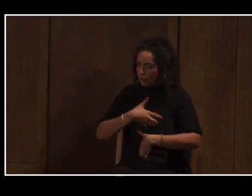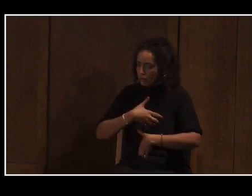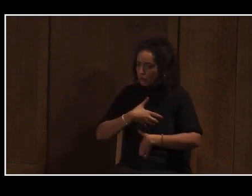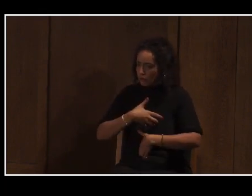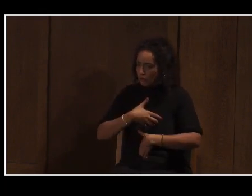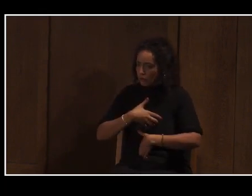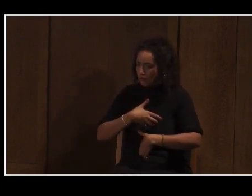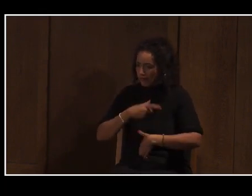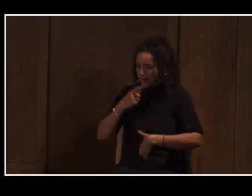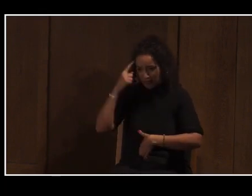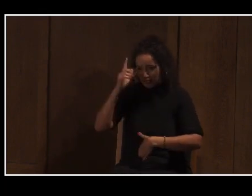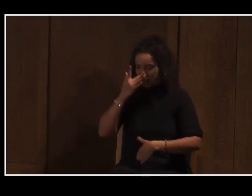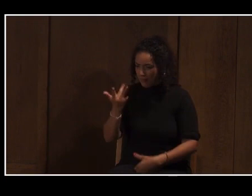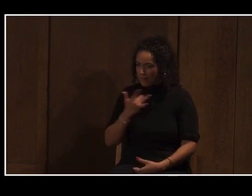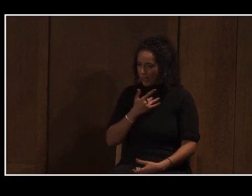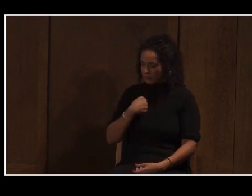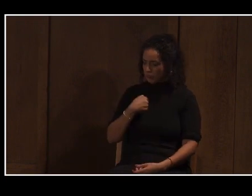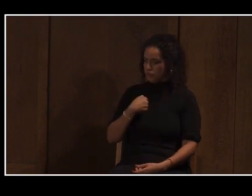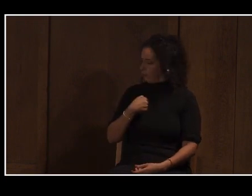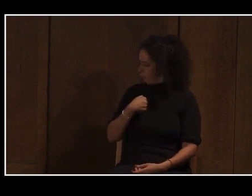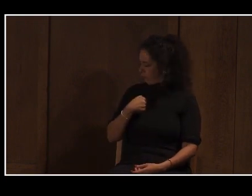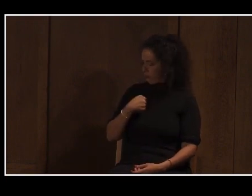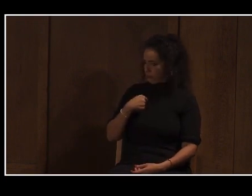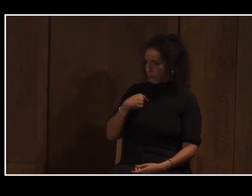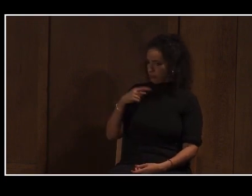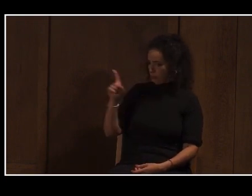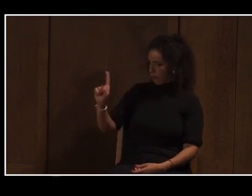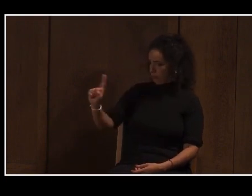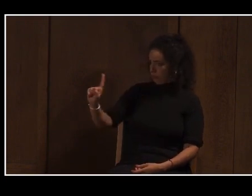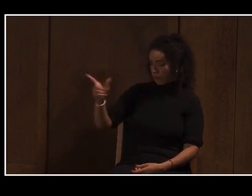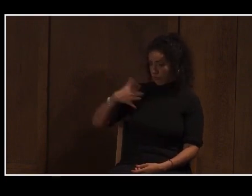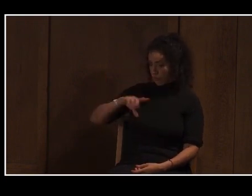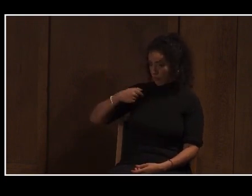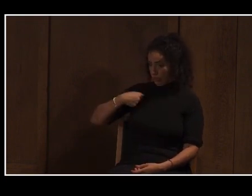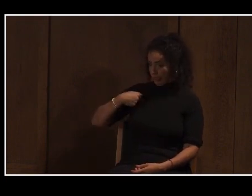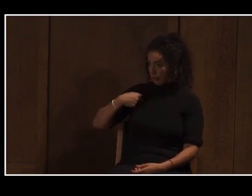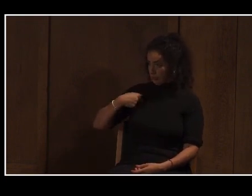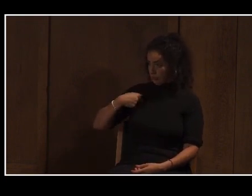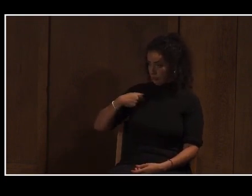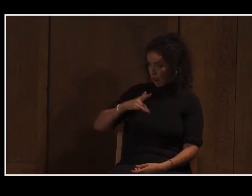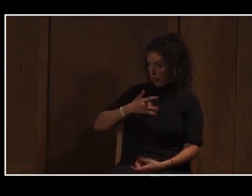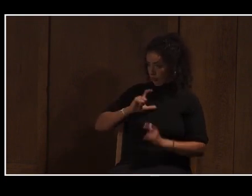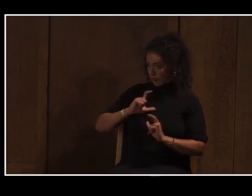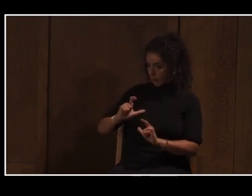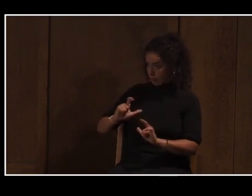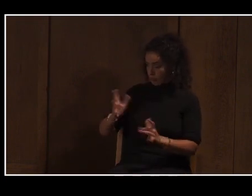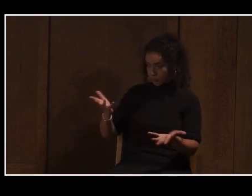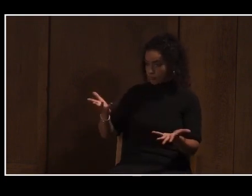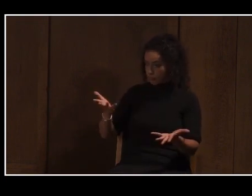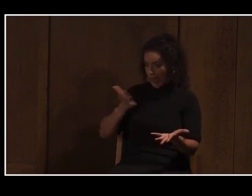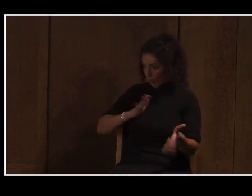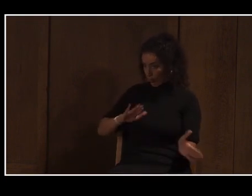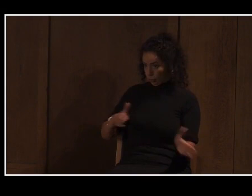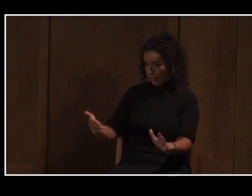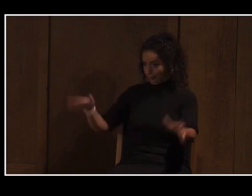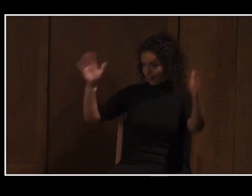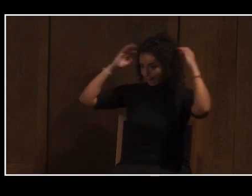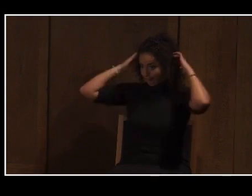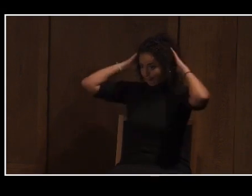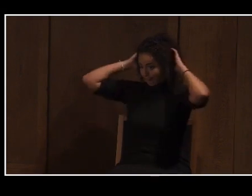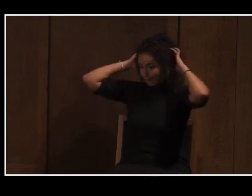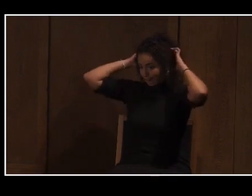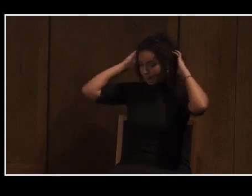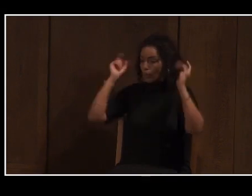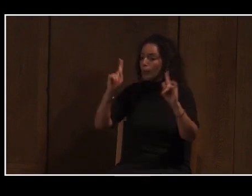being true. And you're like, nah fam, I need to do this just to survive. You know? And the people that don't need to